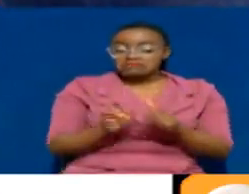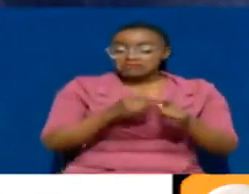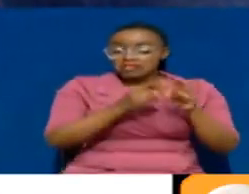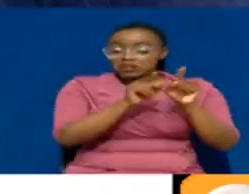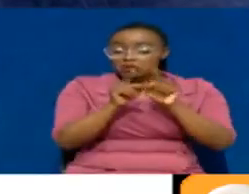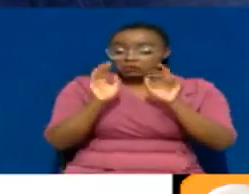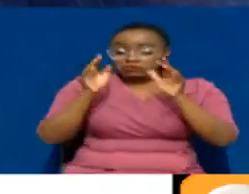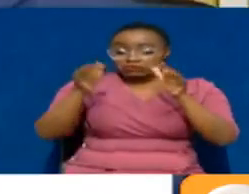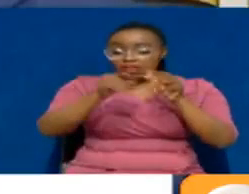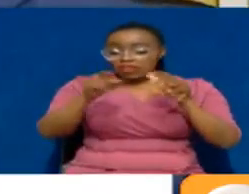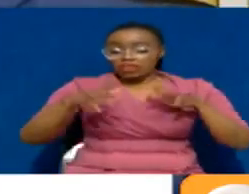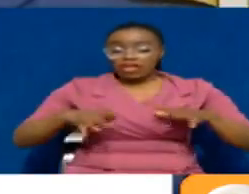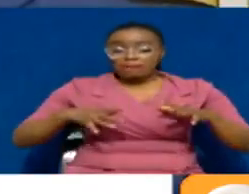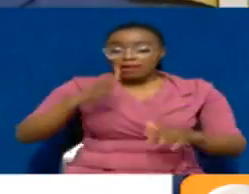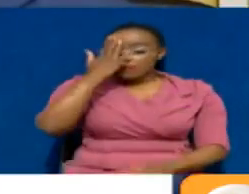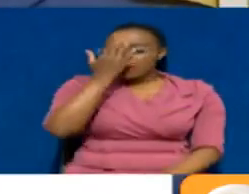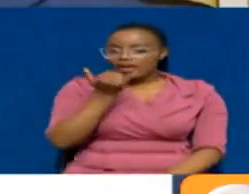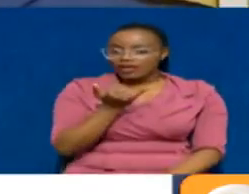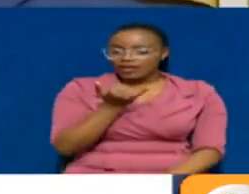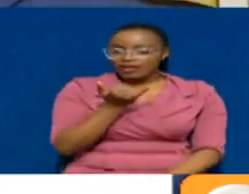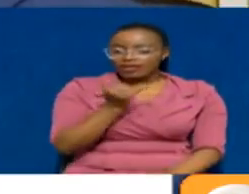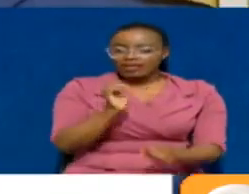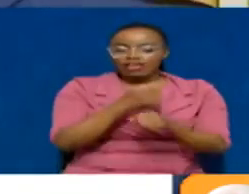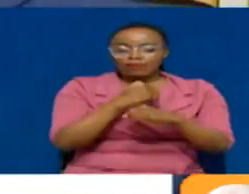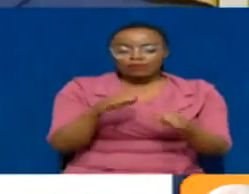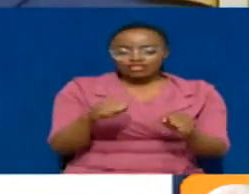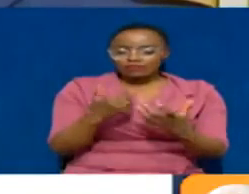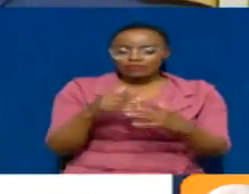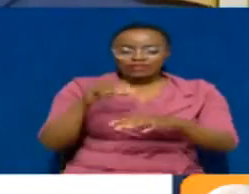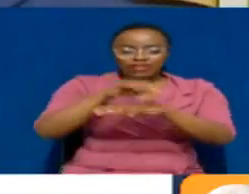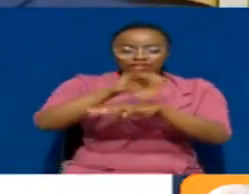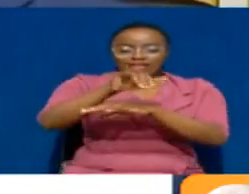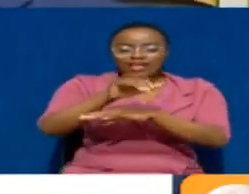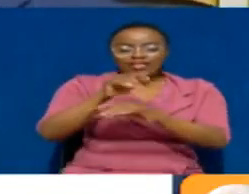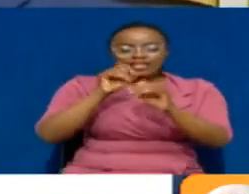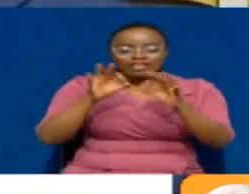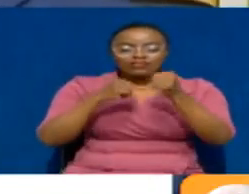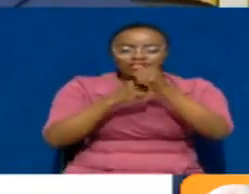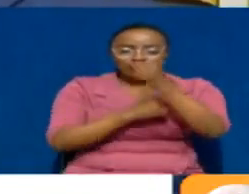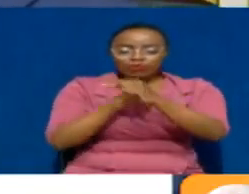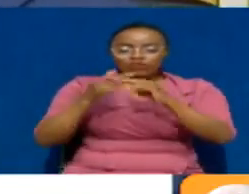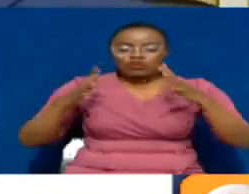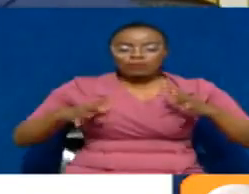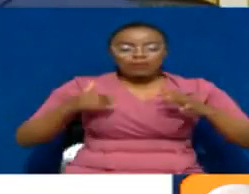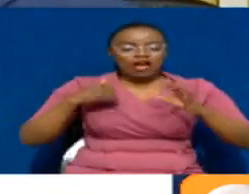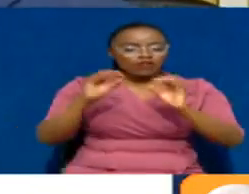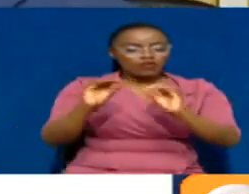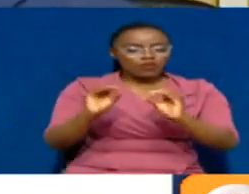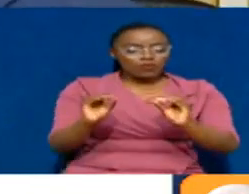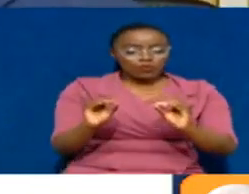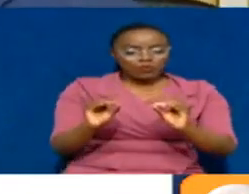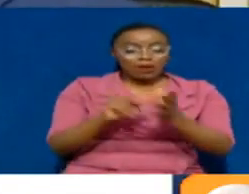have also to look at the people, because you can't get there unless you are supported by your people. Mm. So we have to look